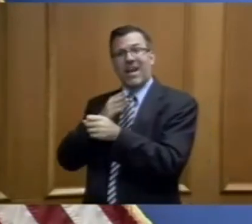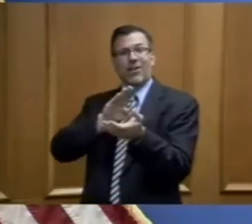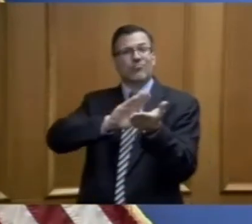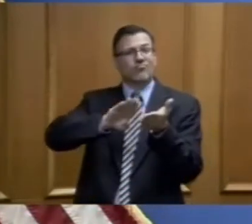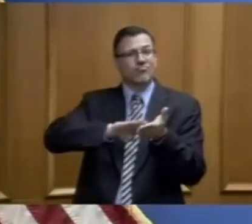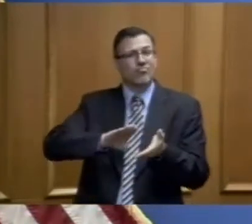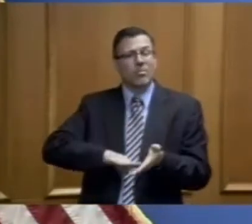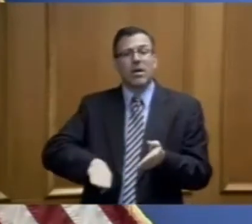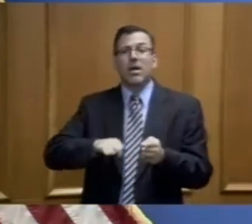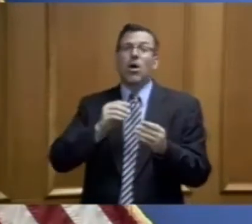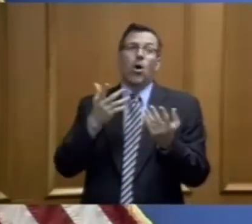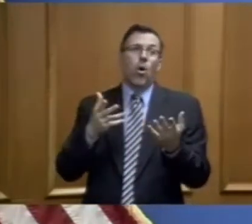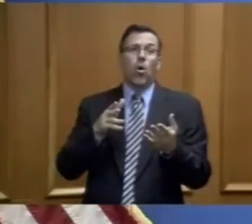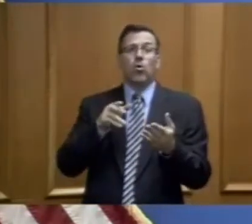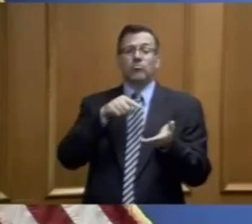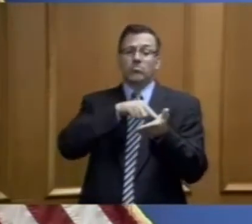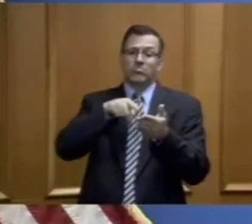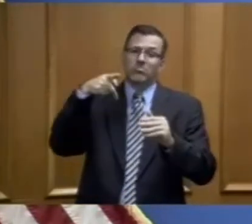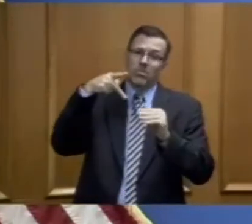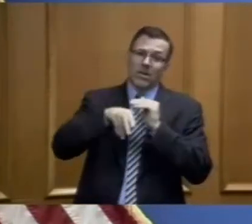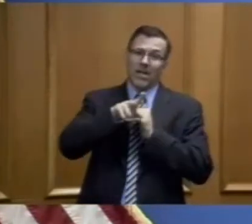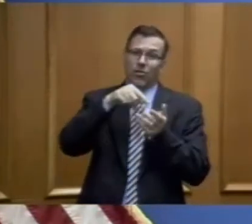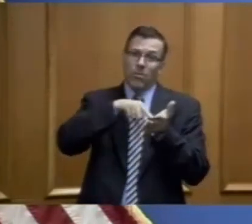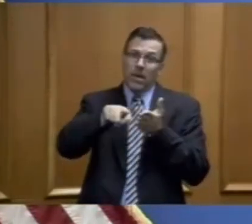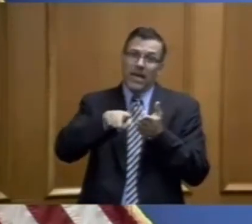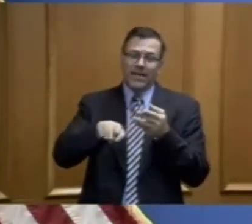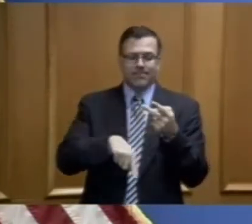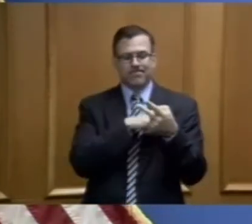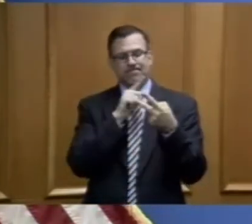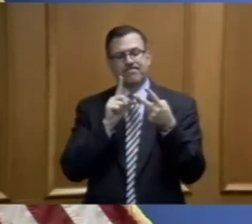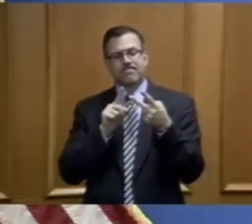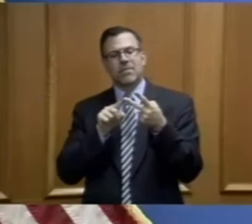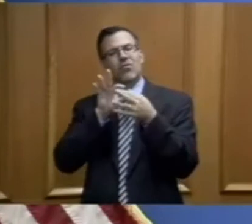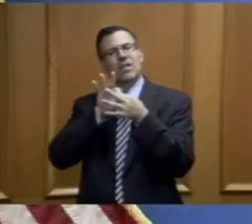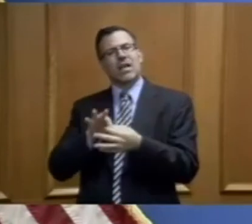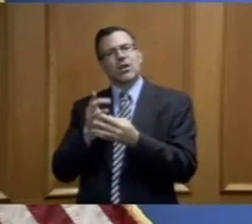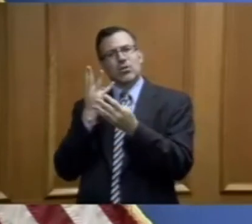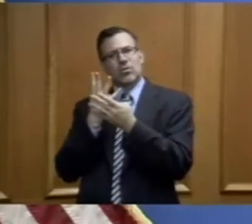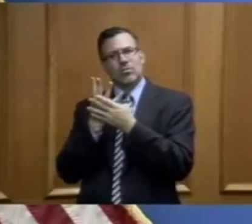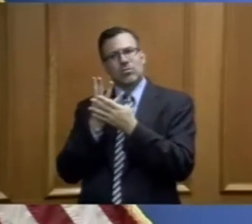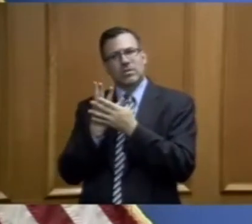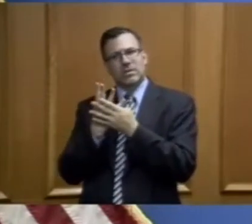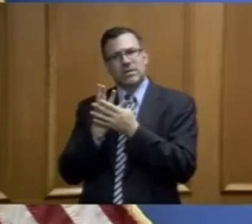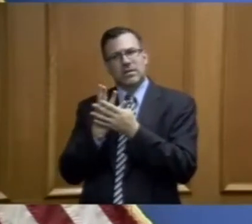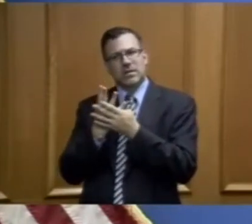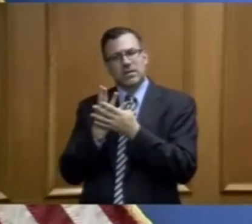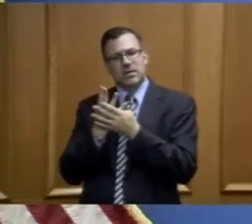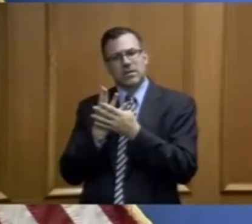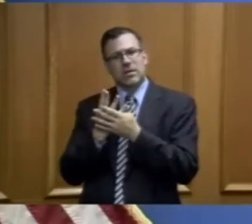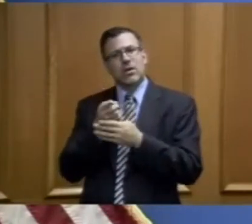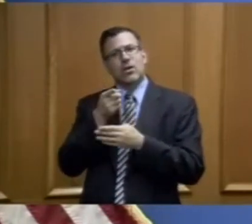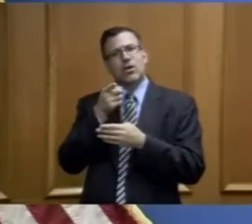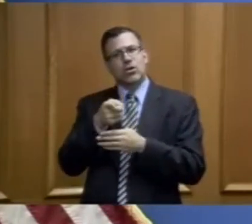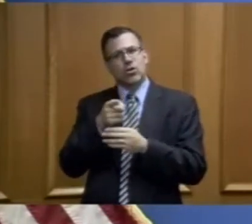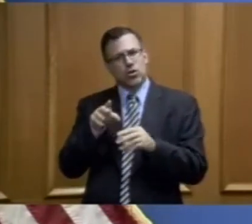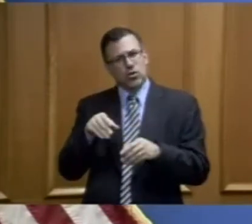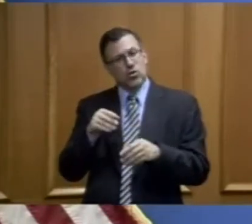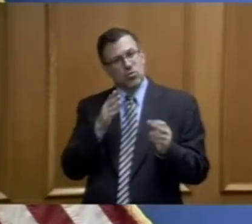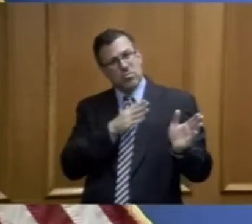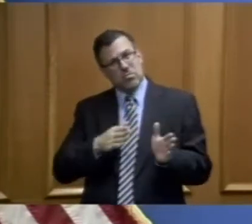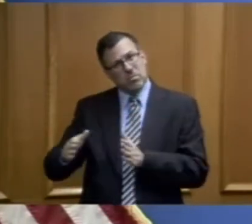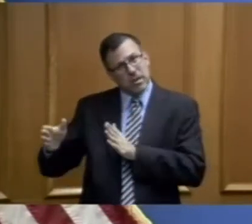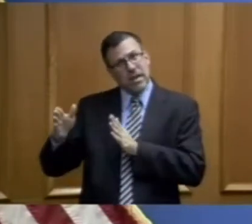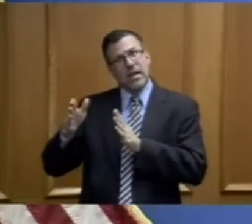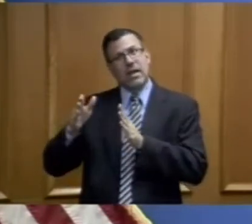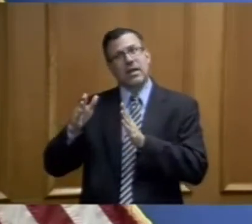is regarding the prisons. Are you planning to do mass testing of inmates who tested